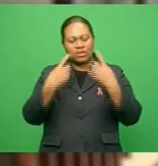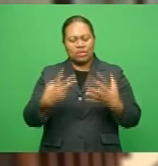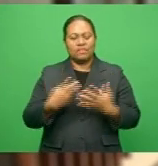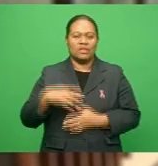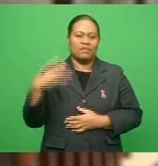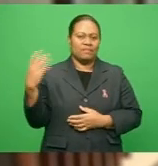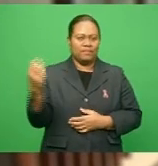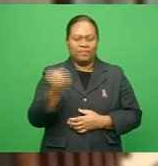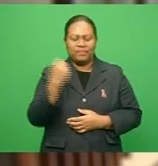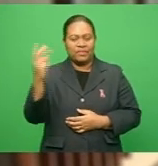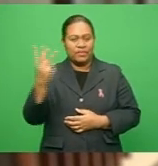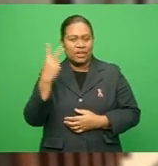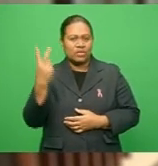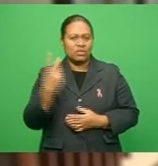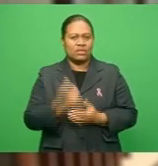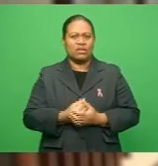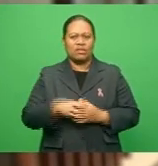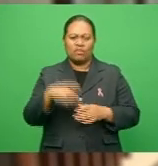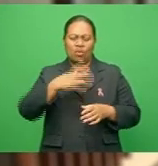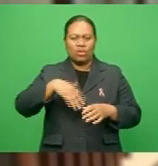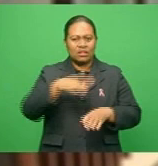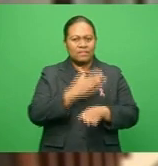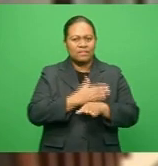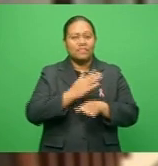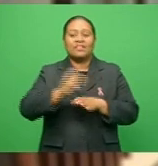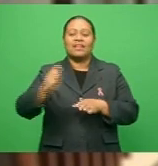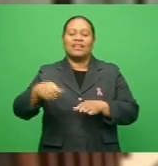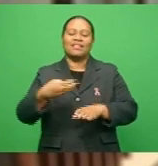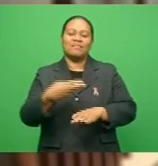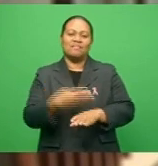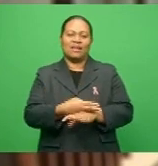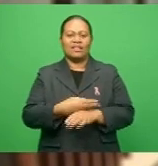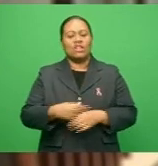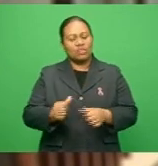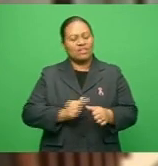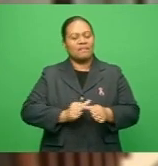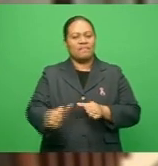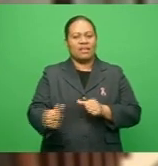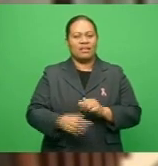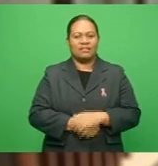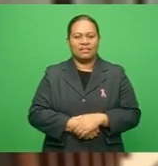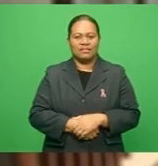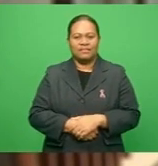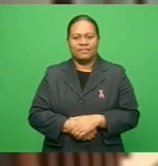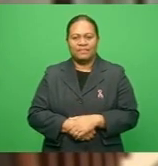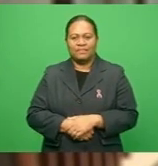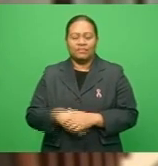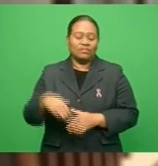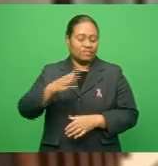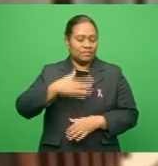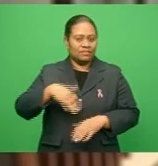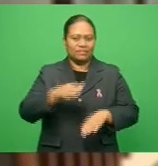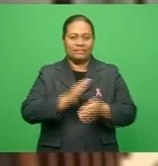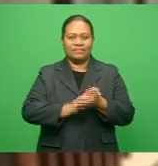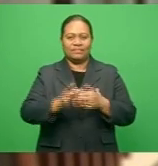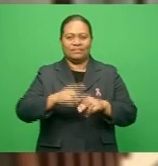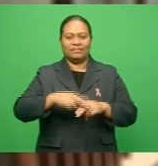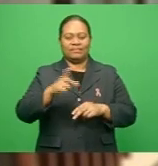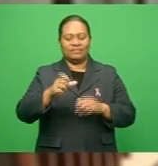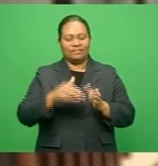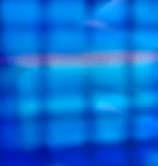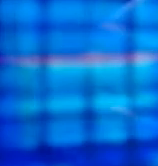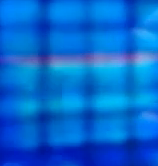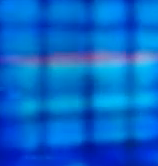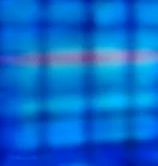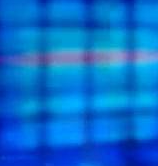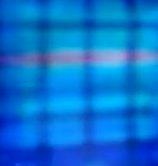US Democrat presidential candidate Joe Biden next month will lead to better Sino-US ties. And that's all from your HFC Bank for now.